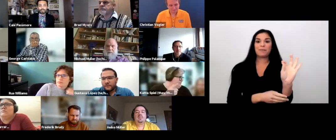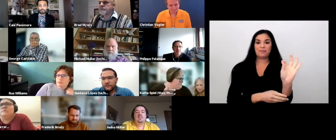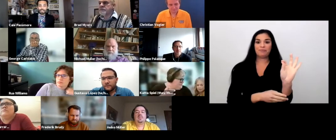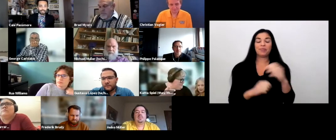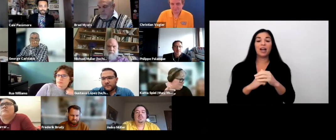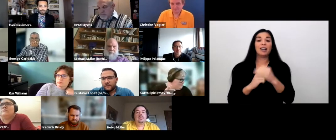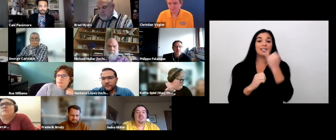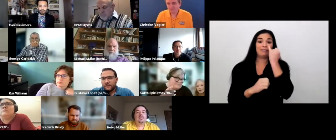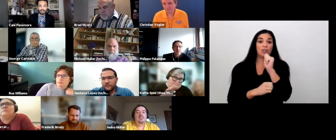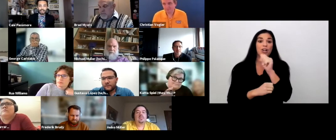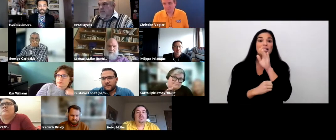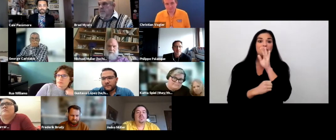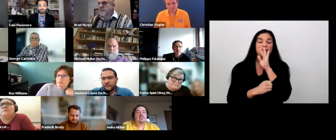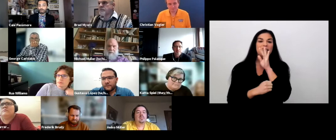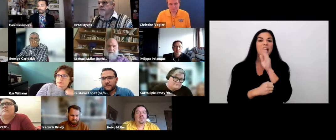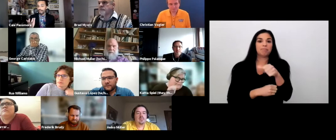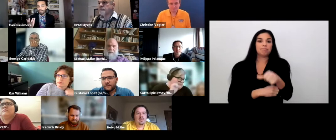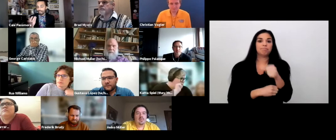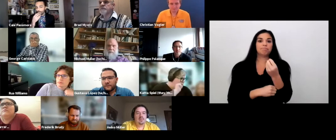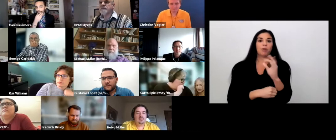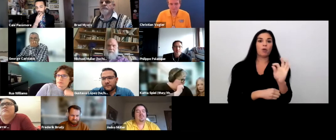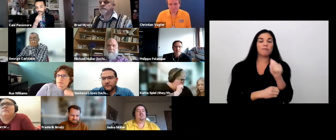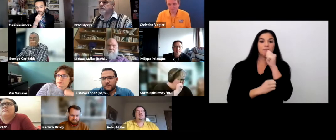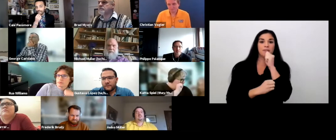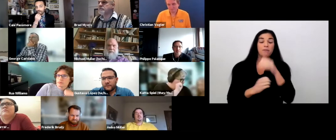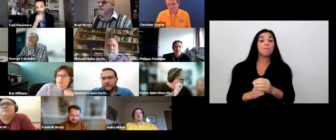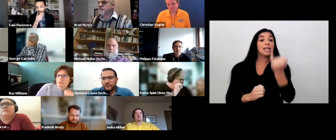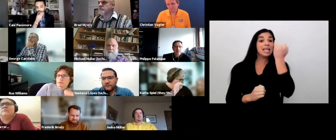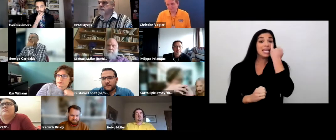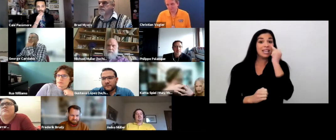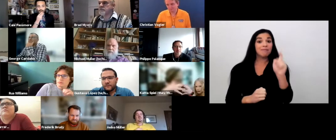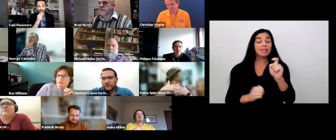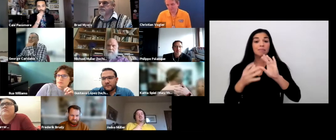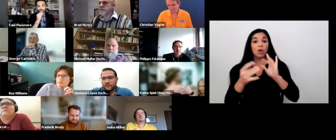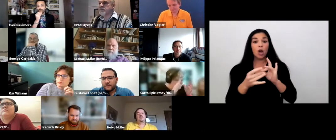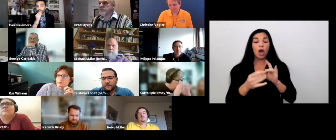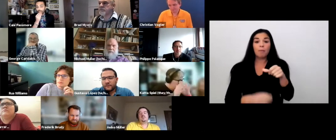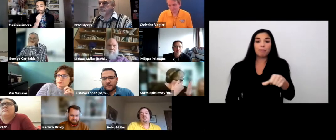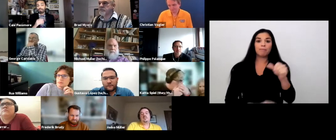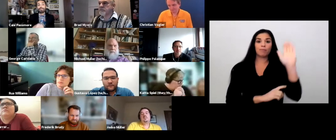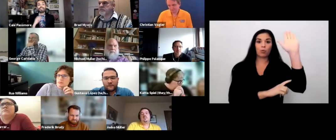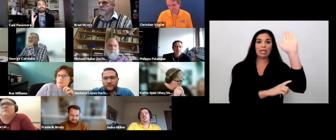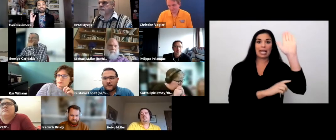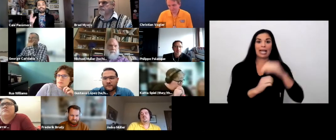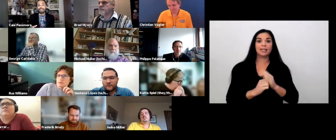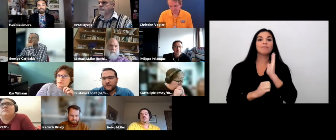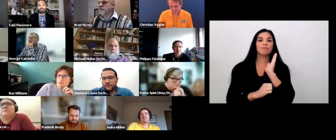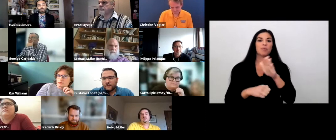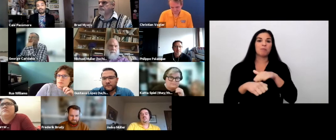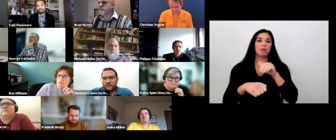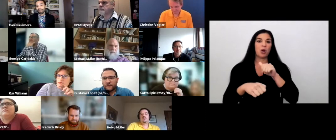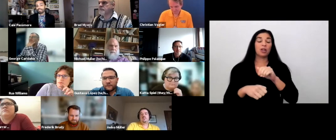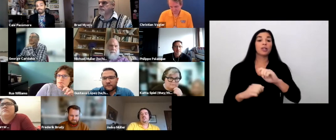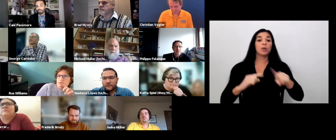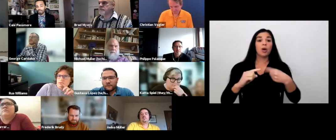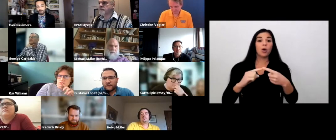not speaking, and raise your hand if you wish to speak and you'll be called on. When you do, please begin by stating your name,